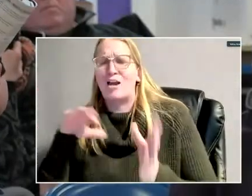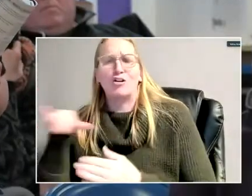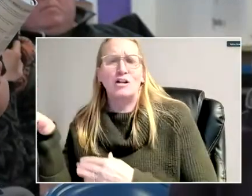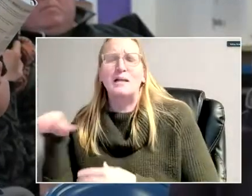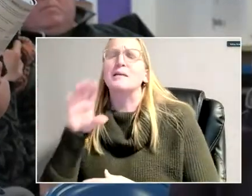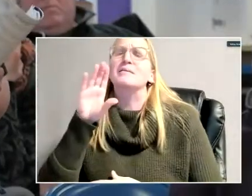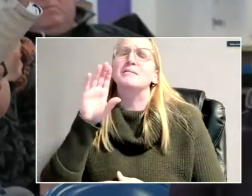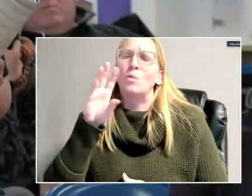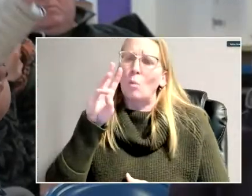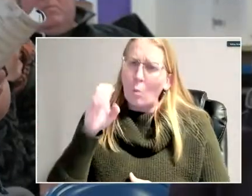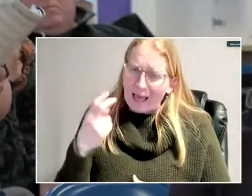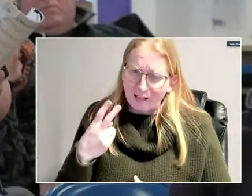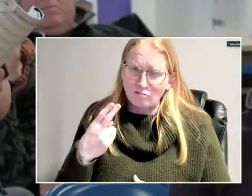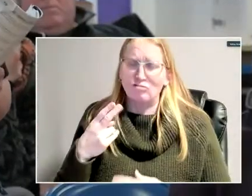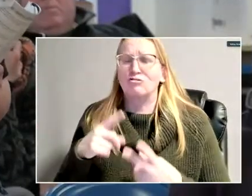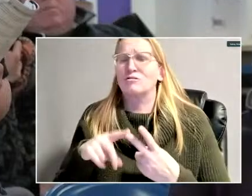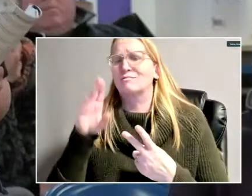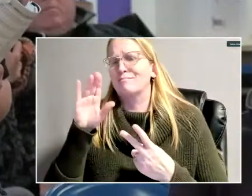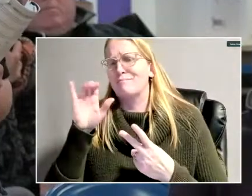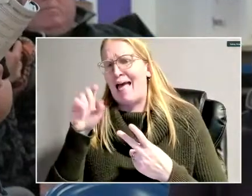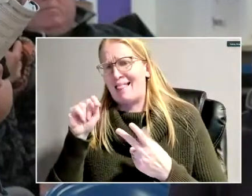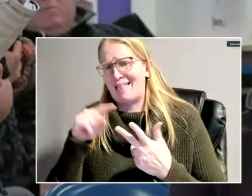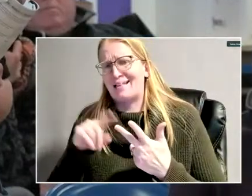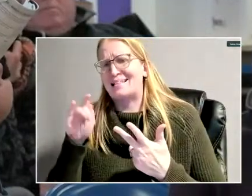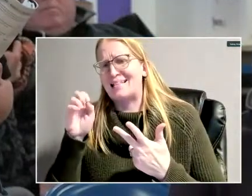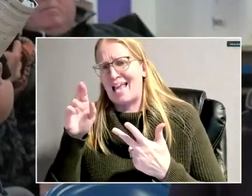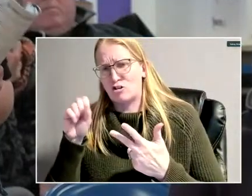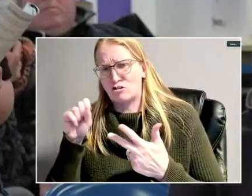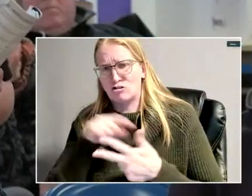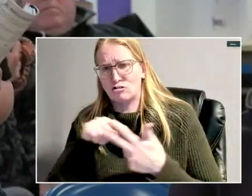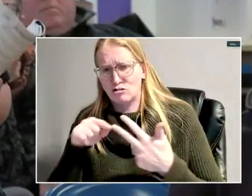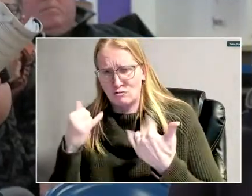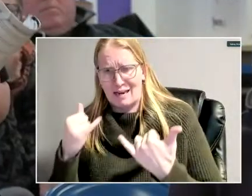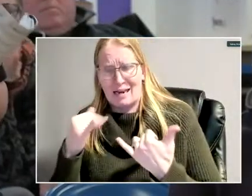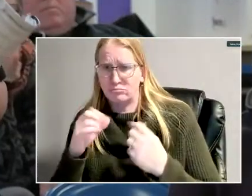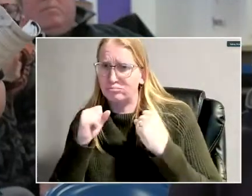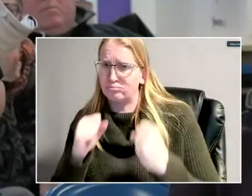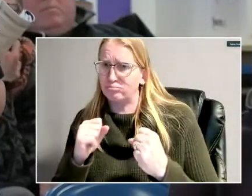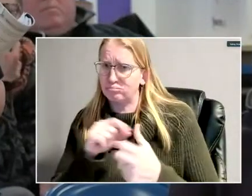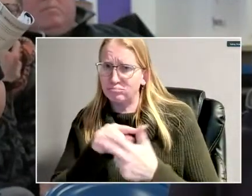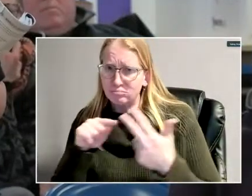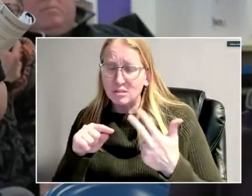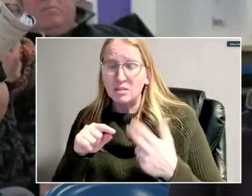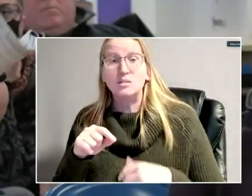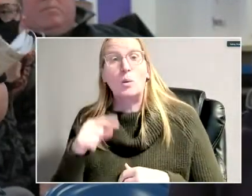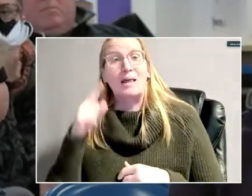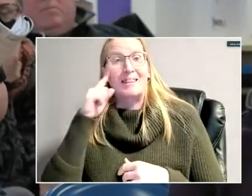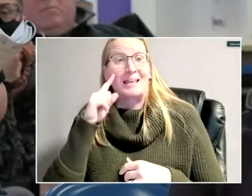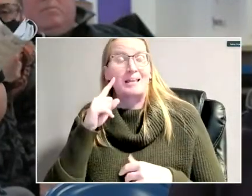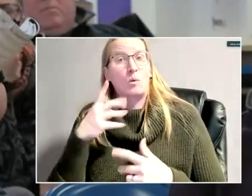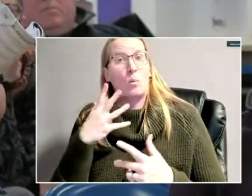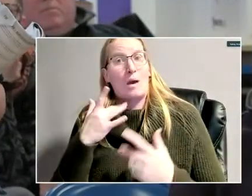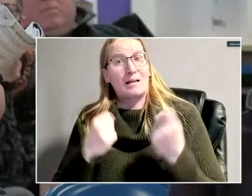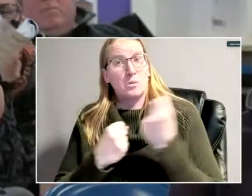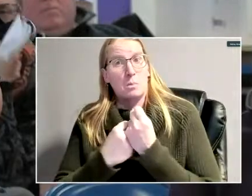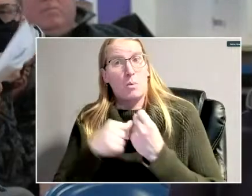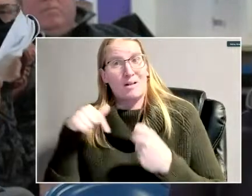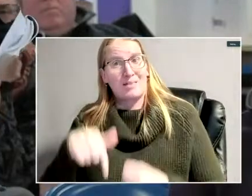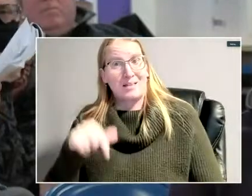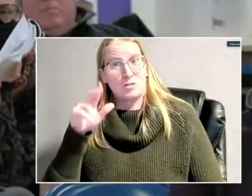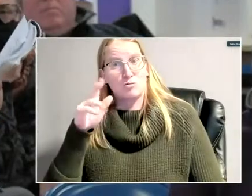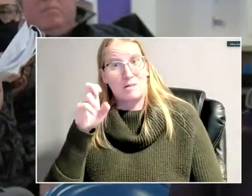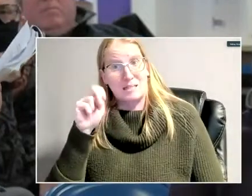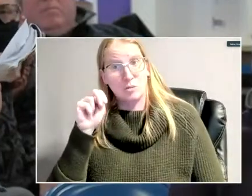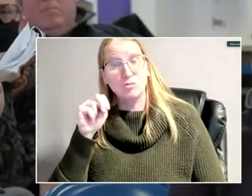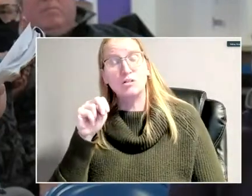um I think the specific that about this resolution is that it is showing our